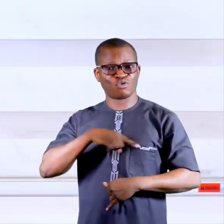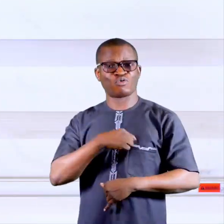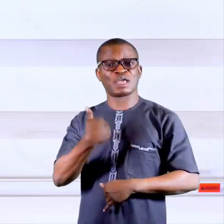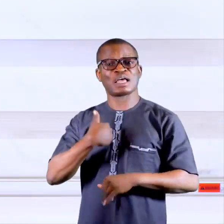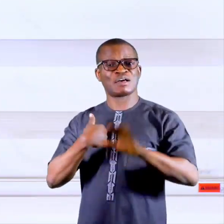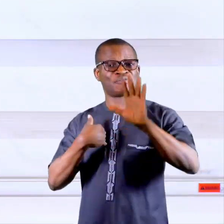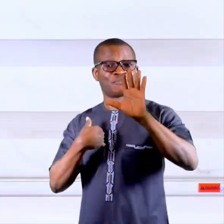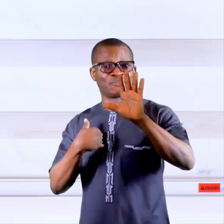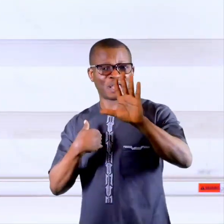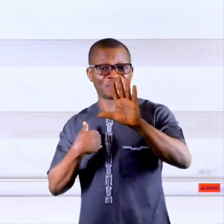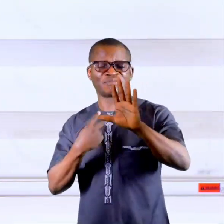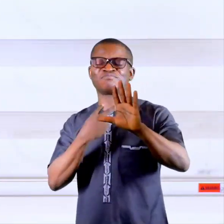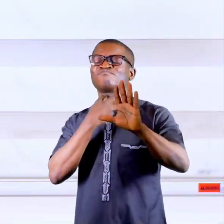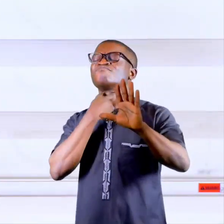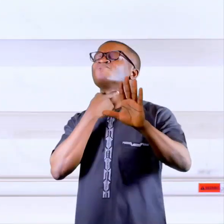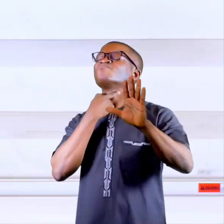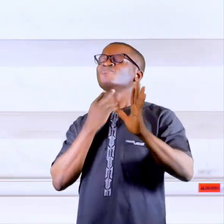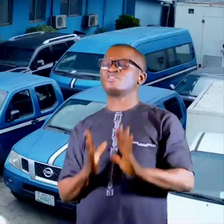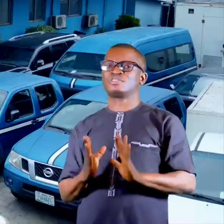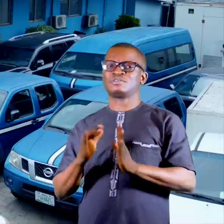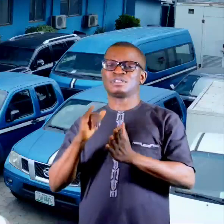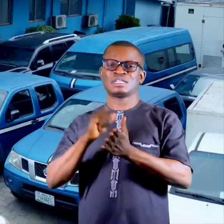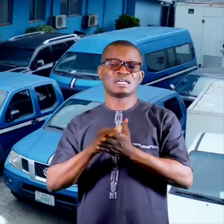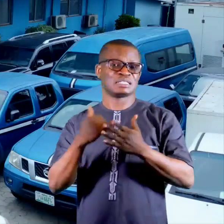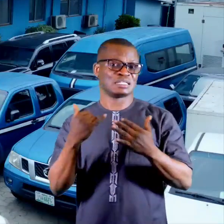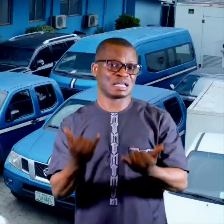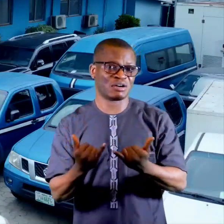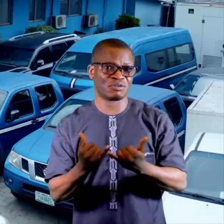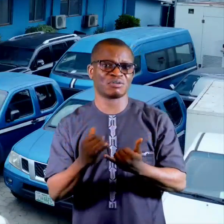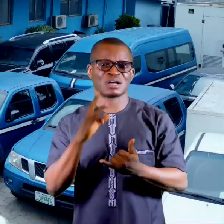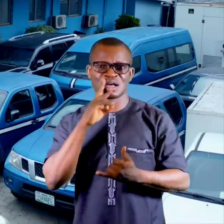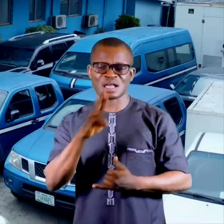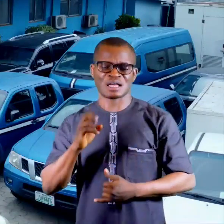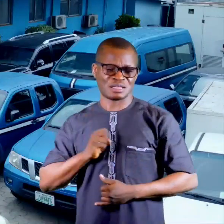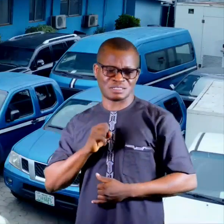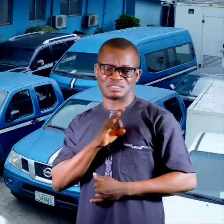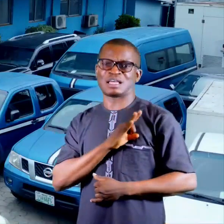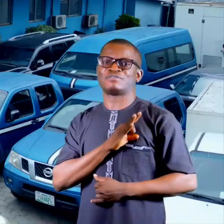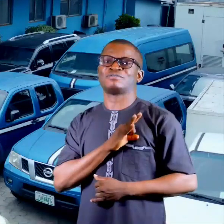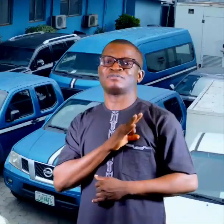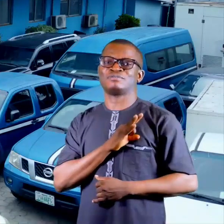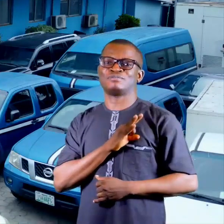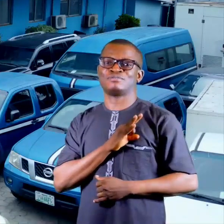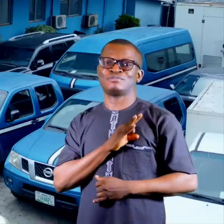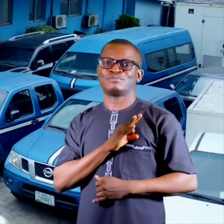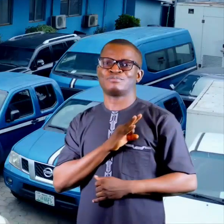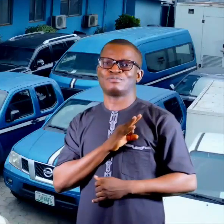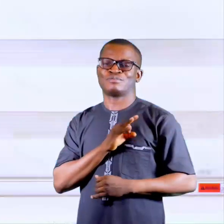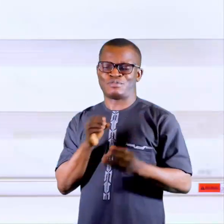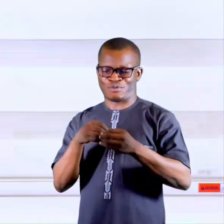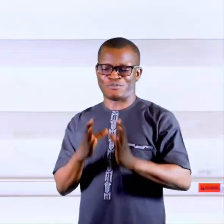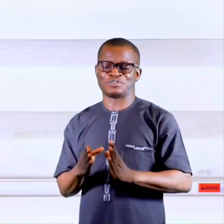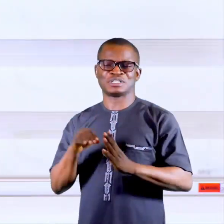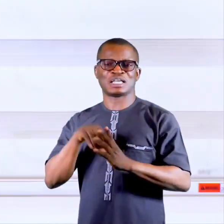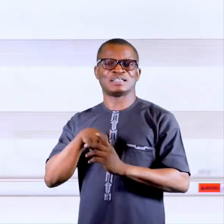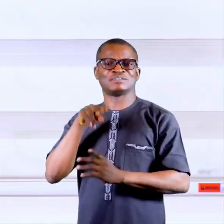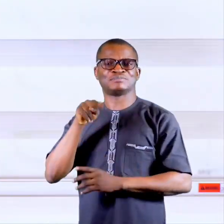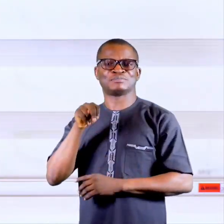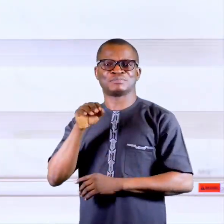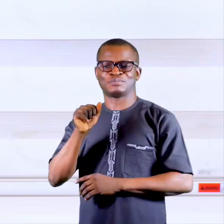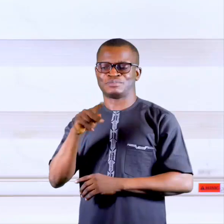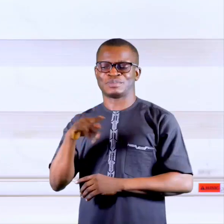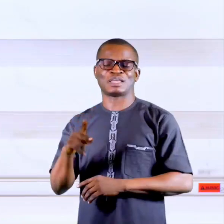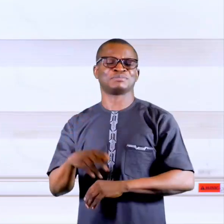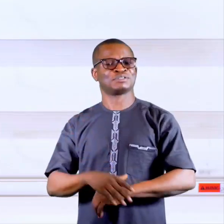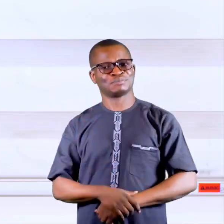have 5 victims that are staff officers of the agency. Some So we also